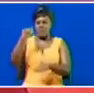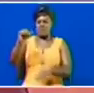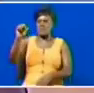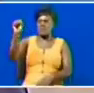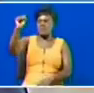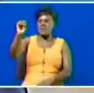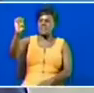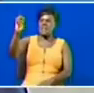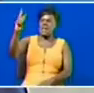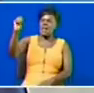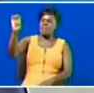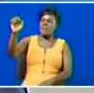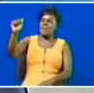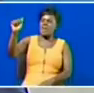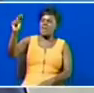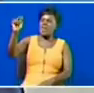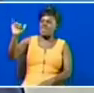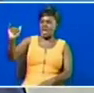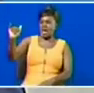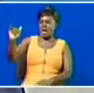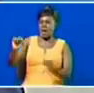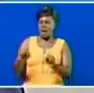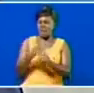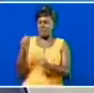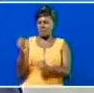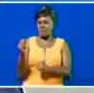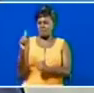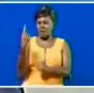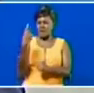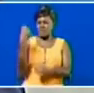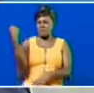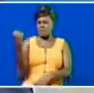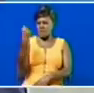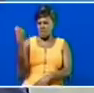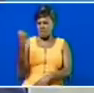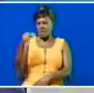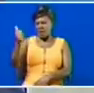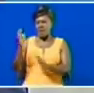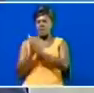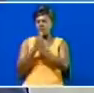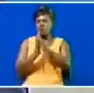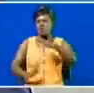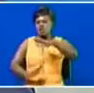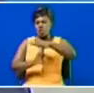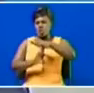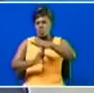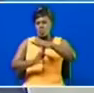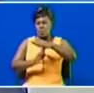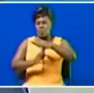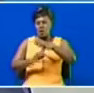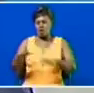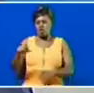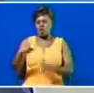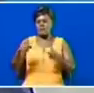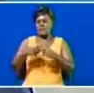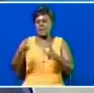Semenya in the future. They take effect on May 1st. But we take a look at first other stories that are making headlines here locally. And we